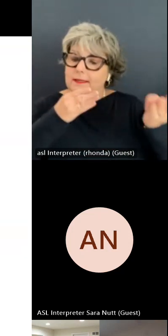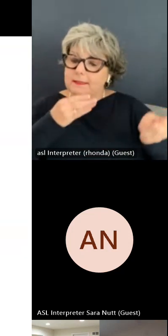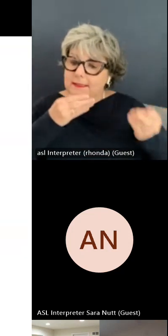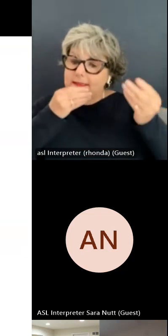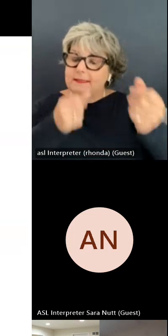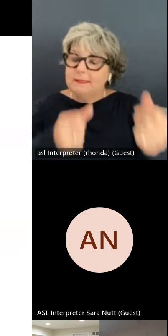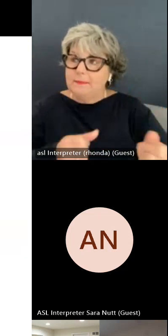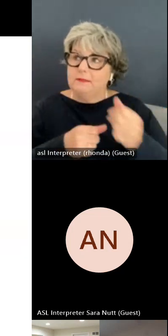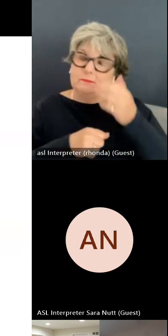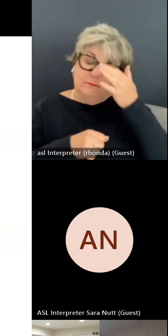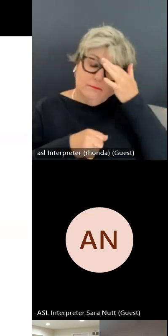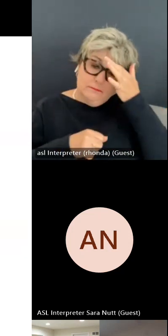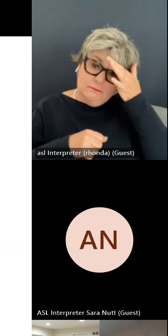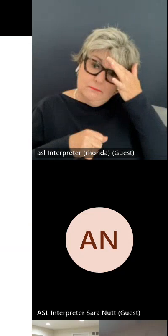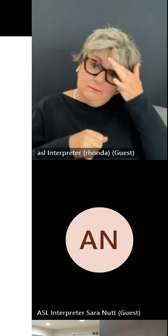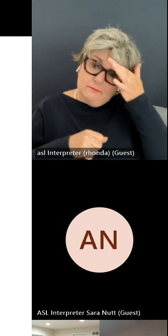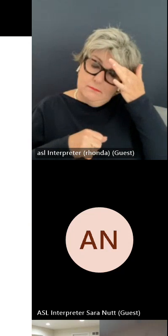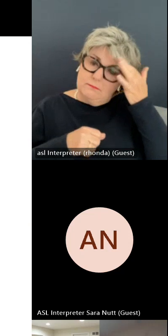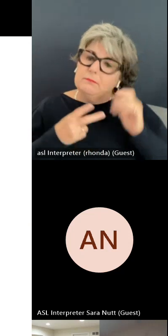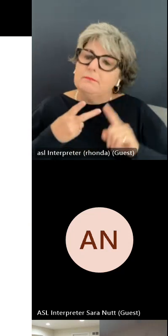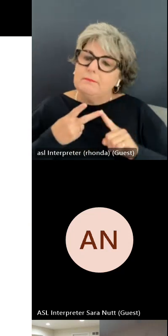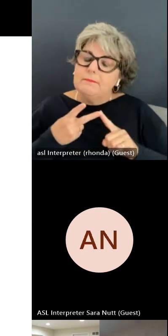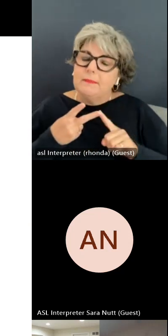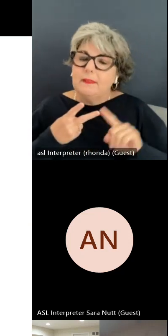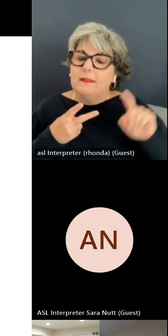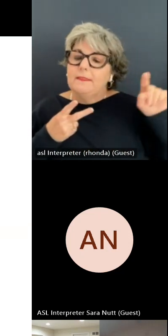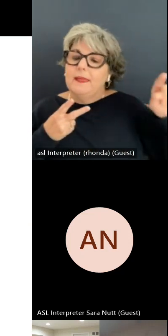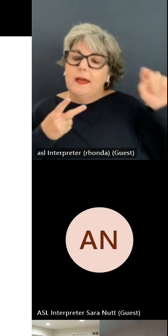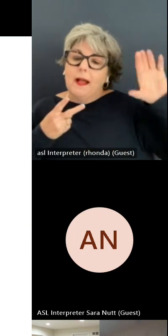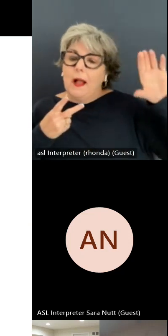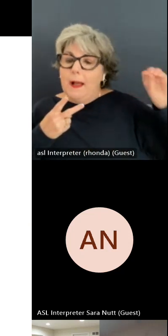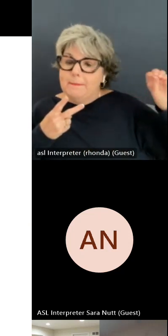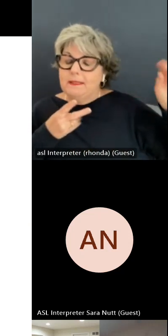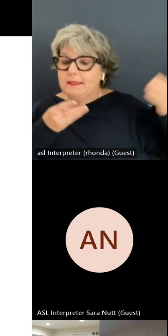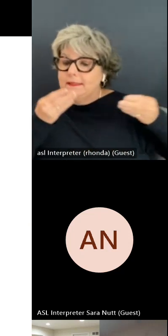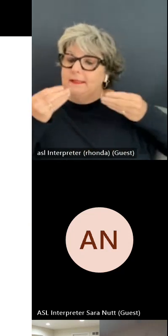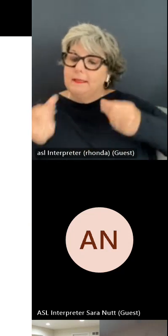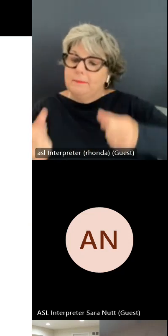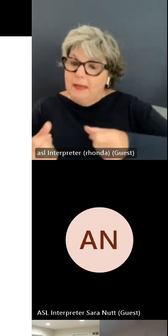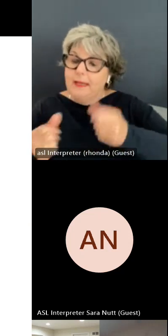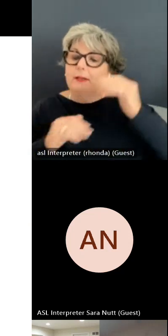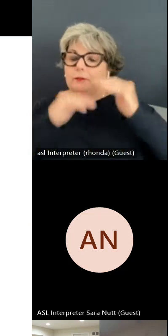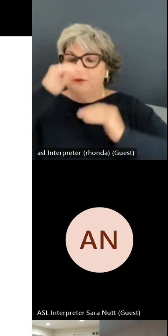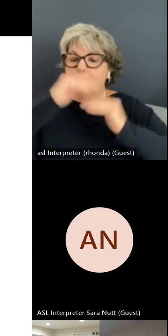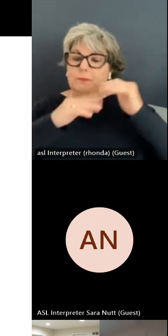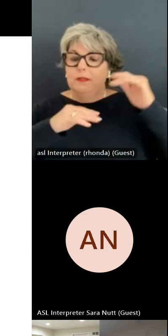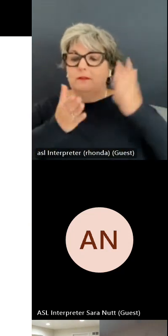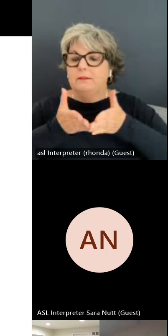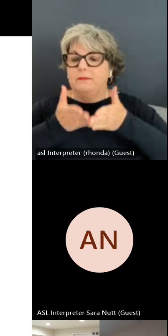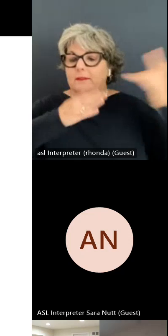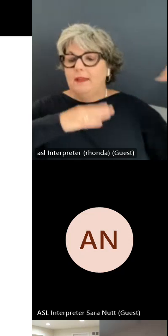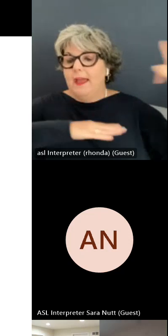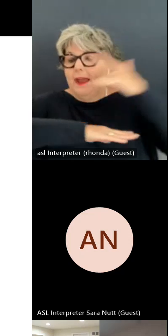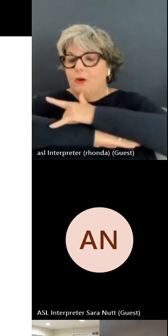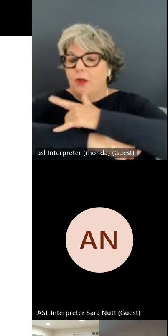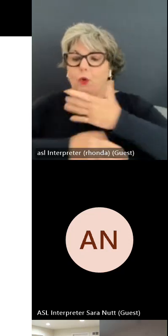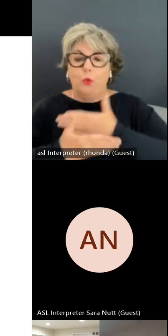effect, the XYZ Corporation is getting paid to build the aircraft carrier. If there's